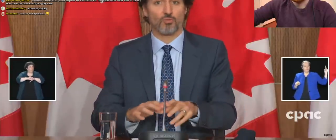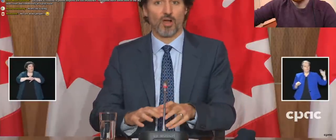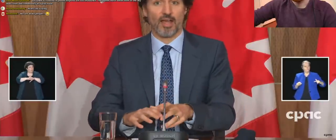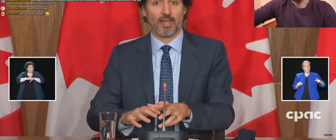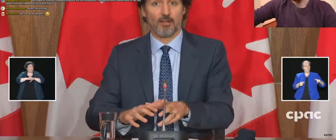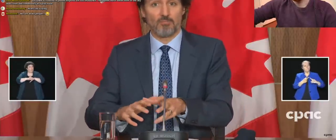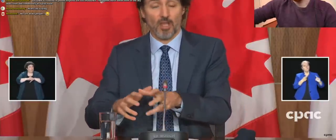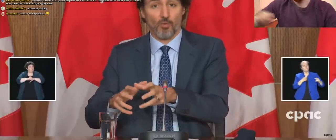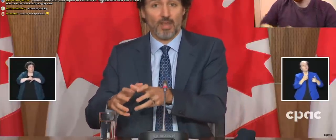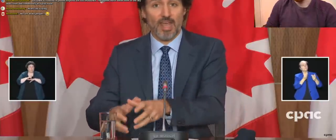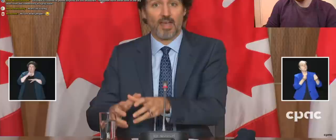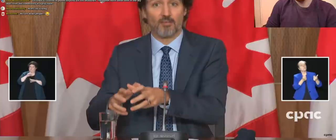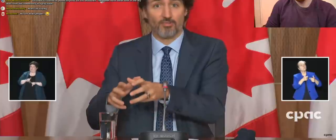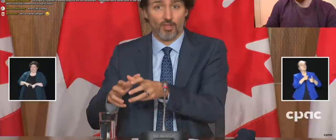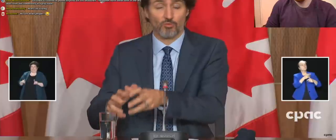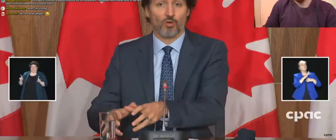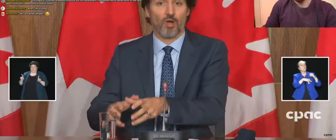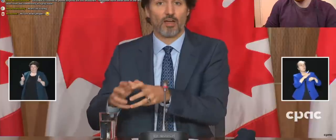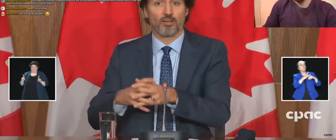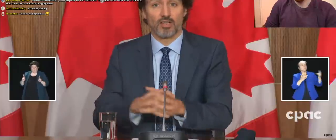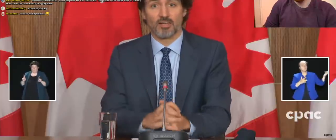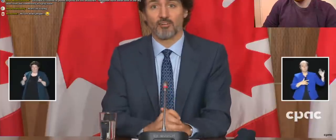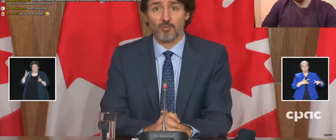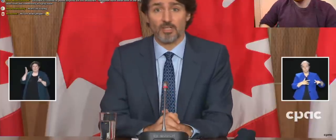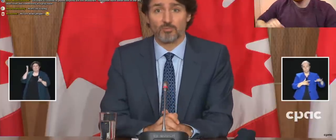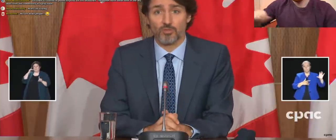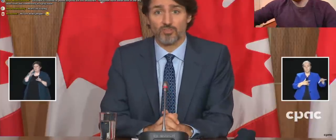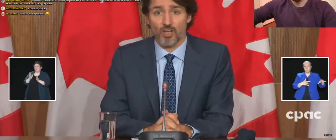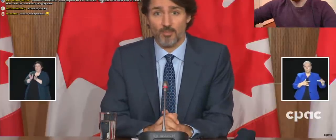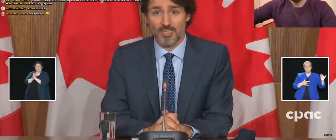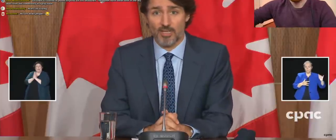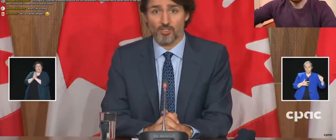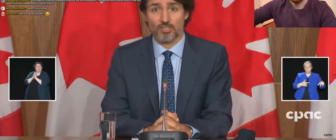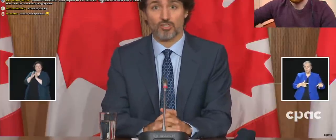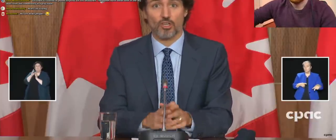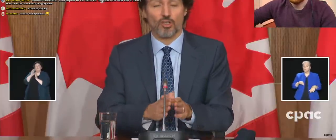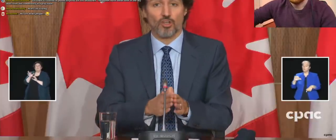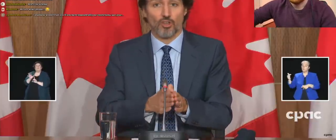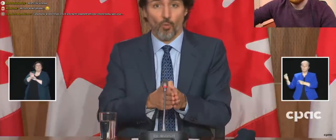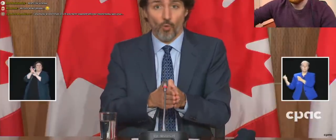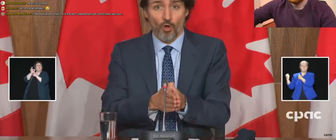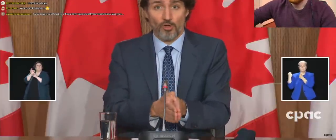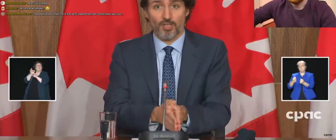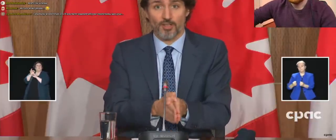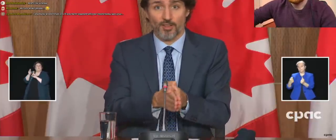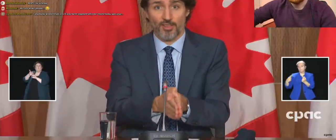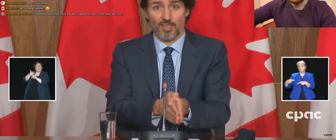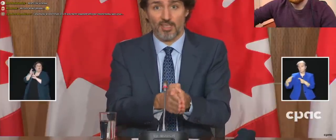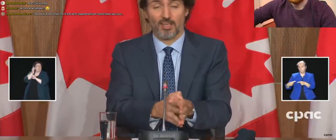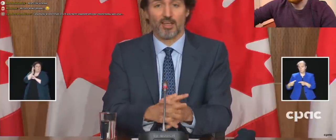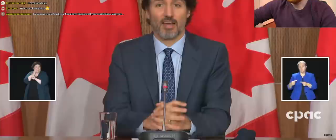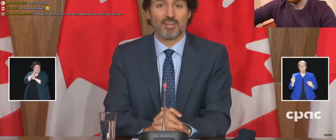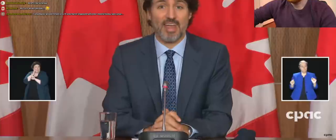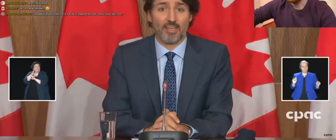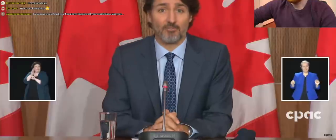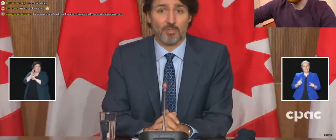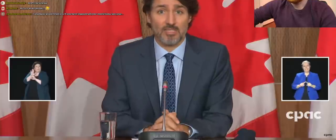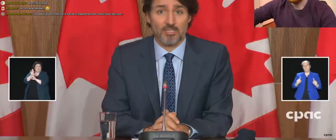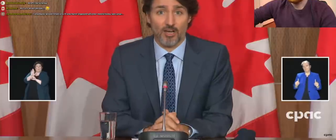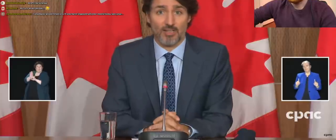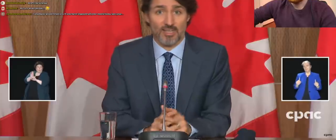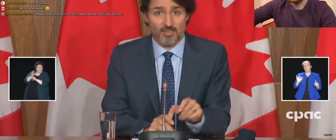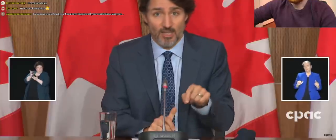which is why we have required government-approved accommodations until the